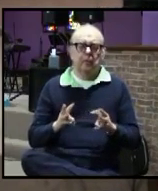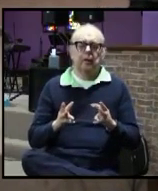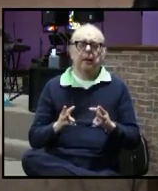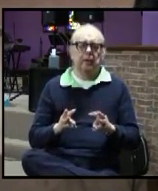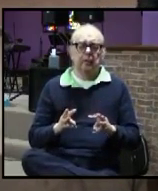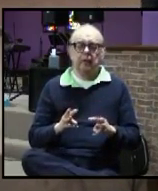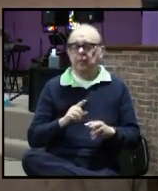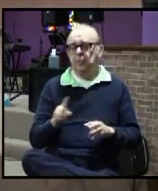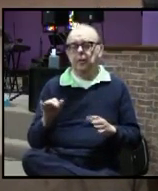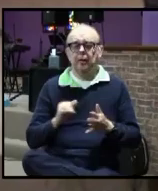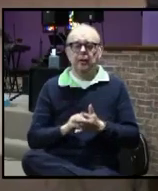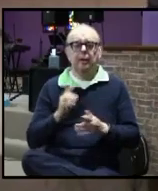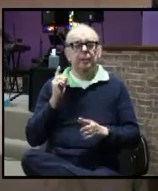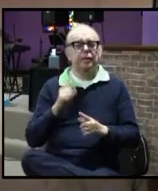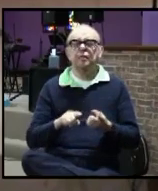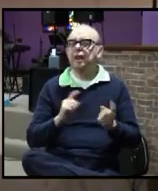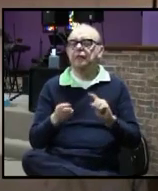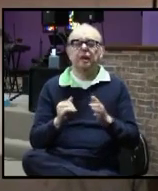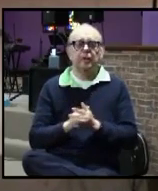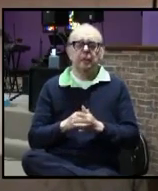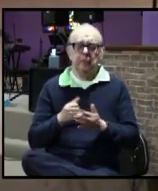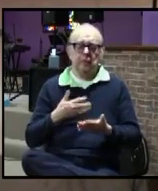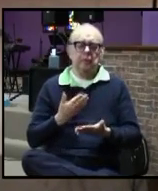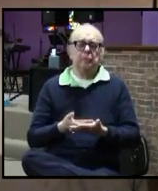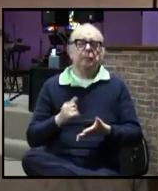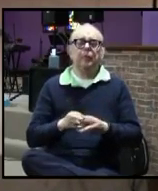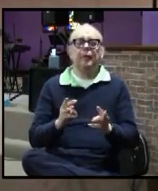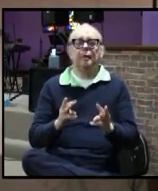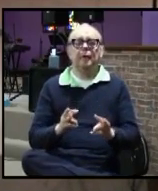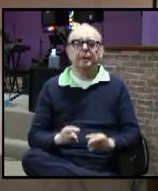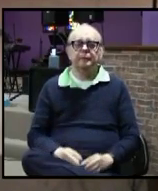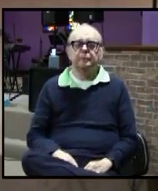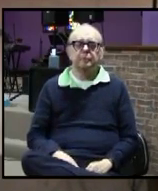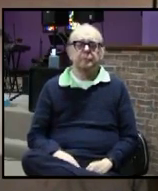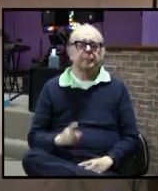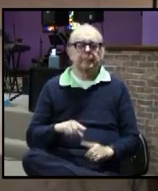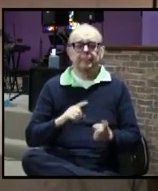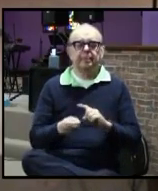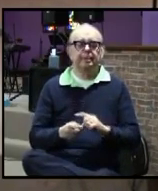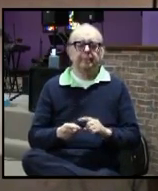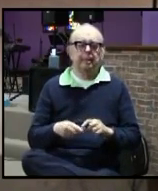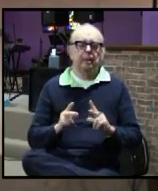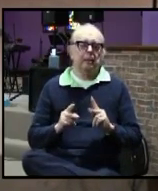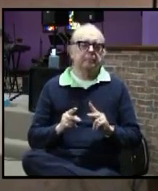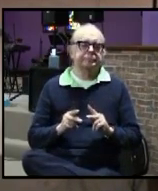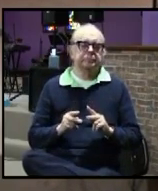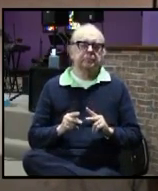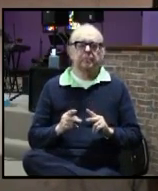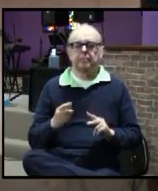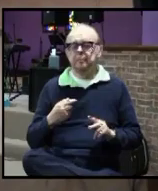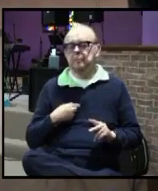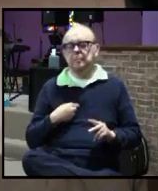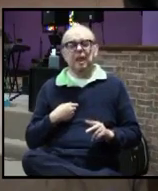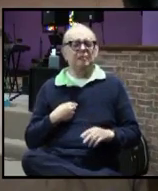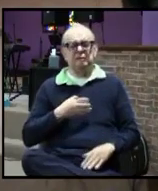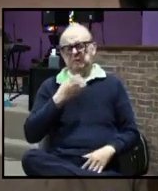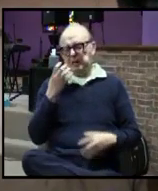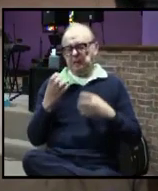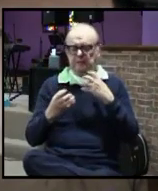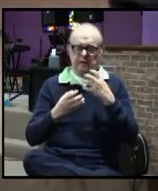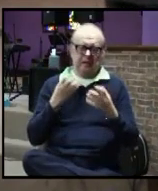that it is. That's just who you are and you can't change. You're born that way. Can't change. I've heard too many people say, man, I'm just